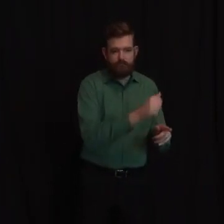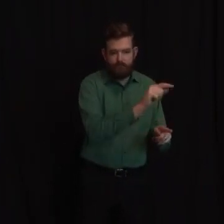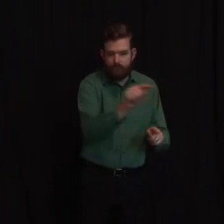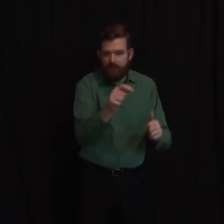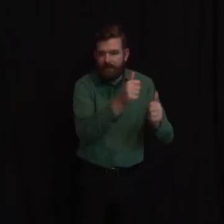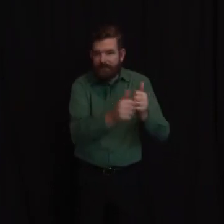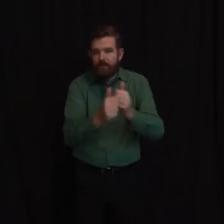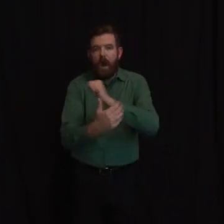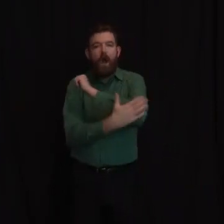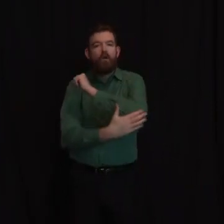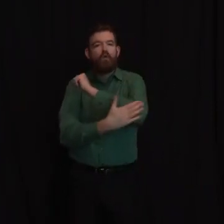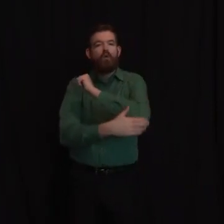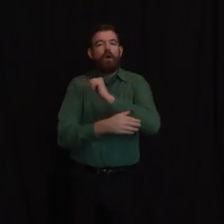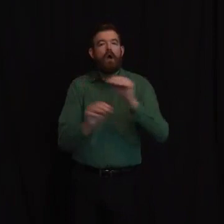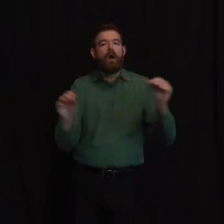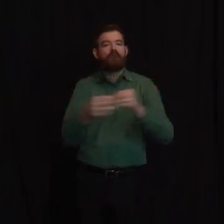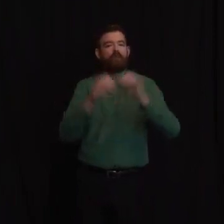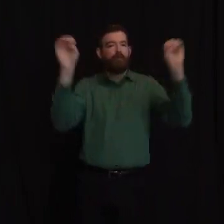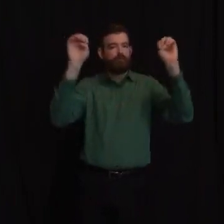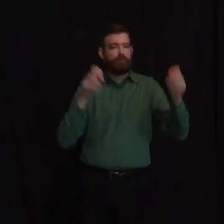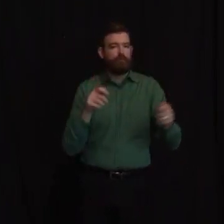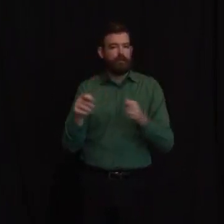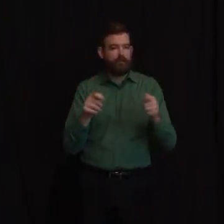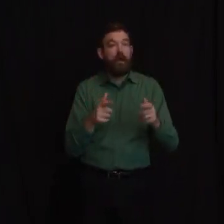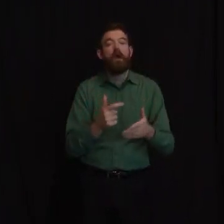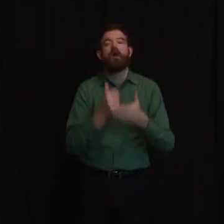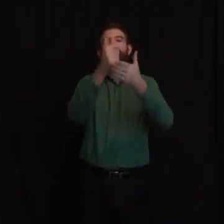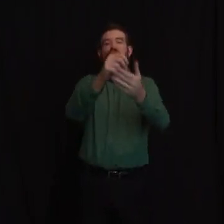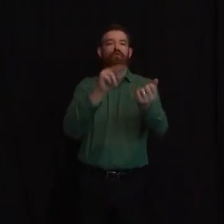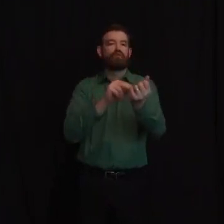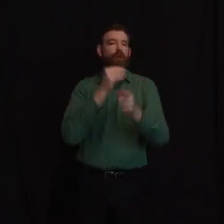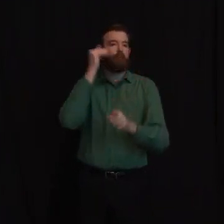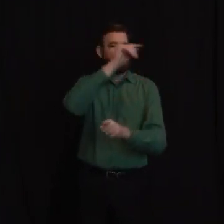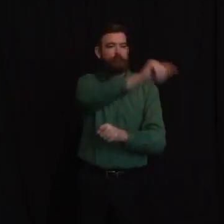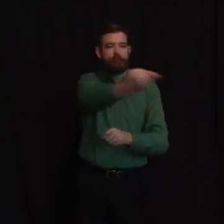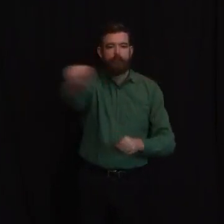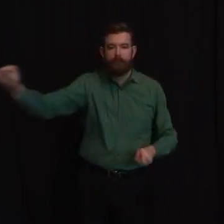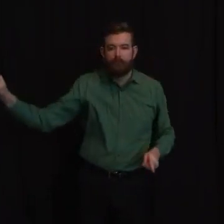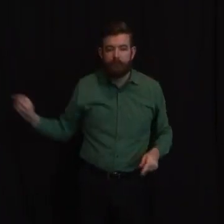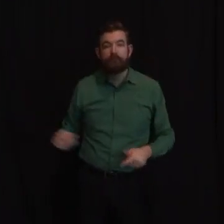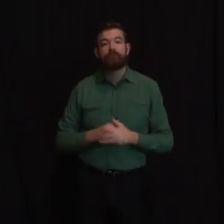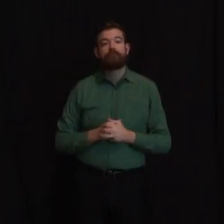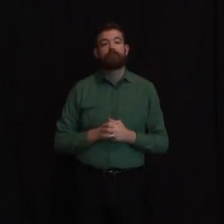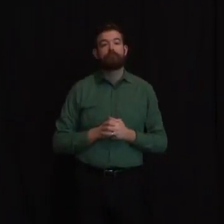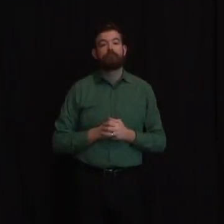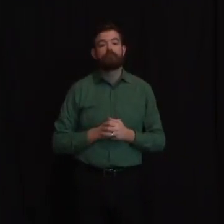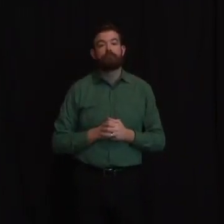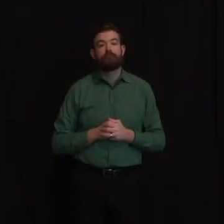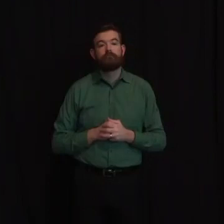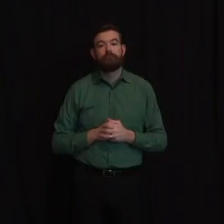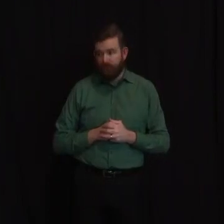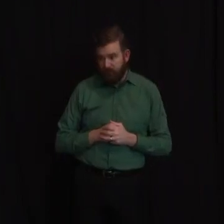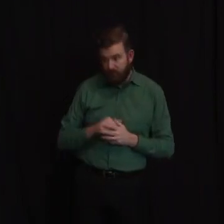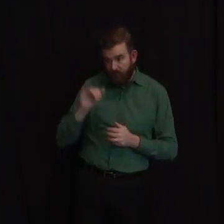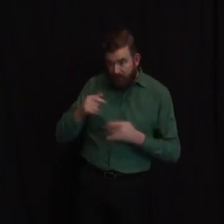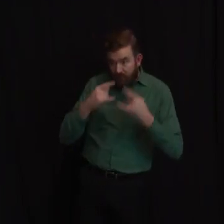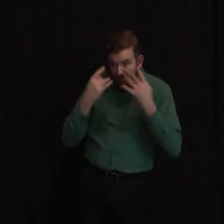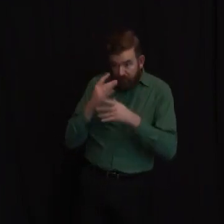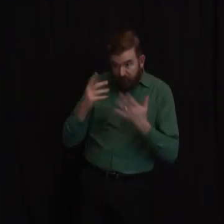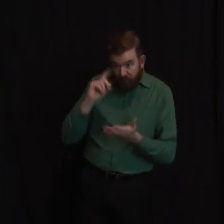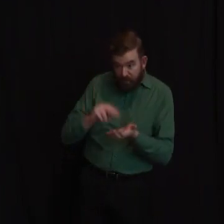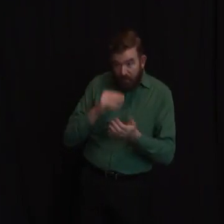facilities. That's all I have, Gov. Pat, thank you. Those are going specifically to long-term care? Yes, sir. Great. Again, maybe repeat a couple